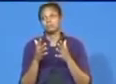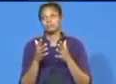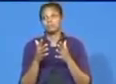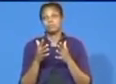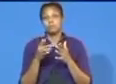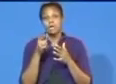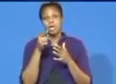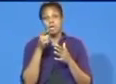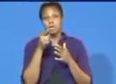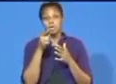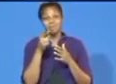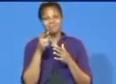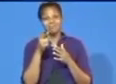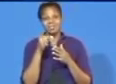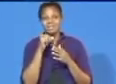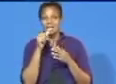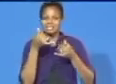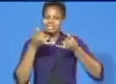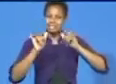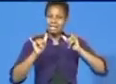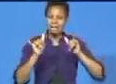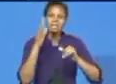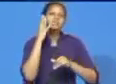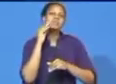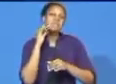you would still not be in it.